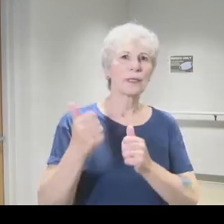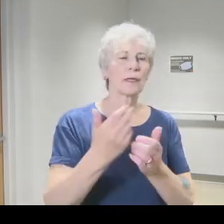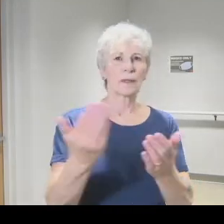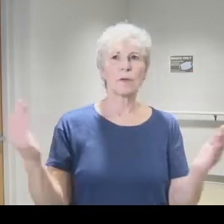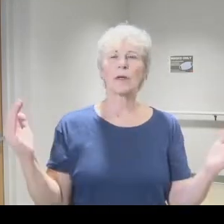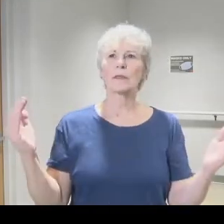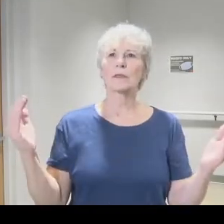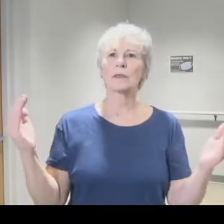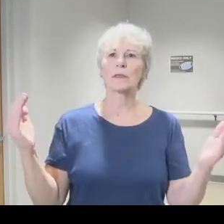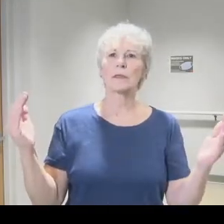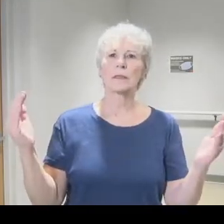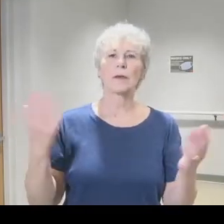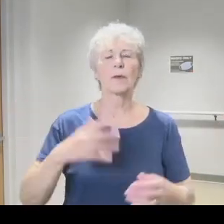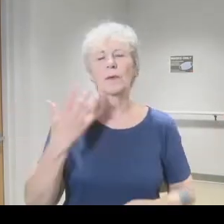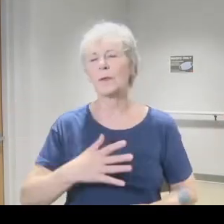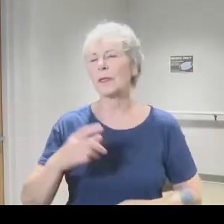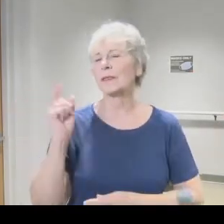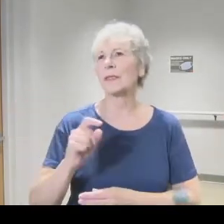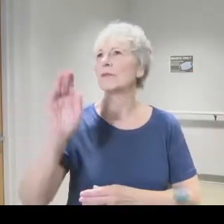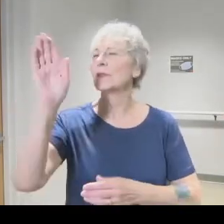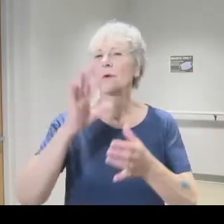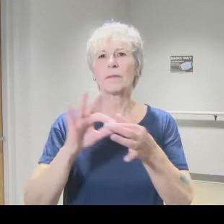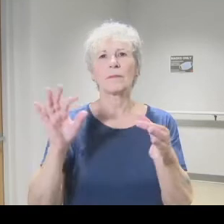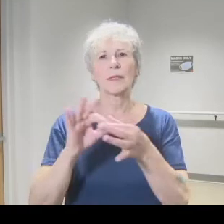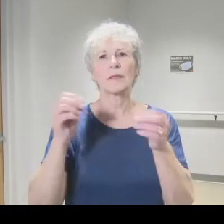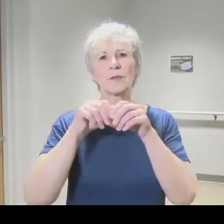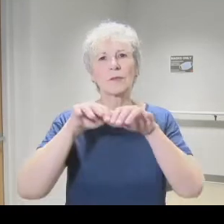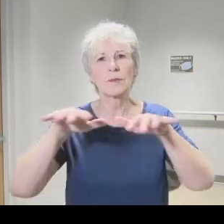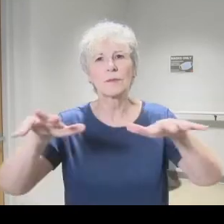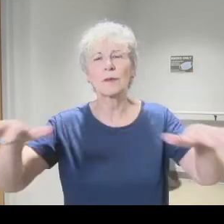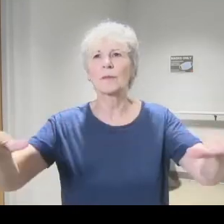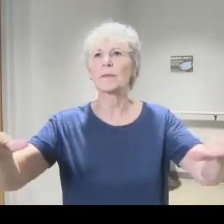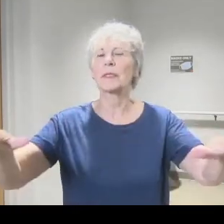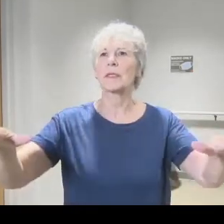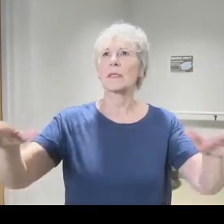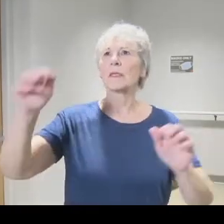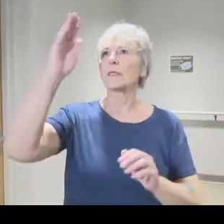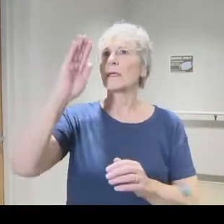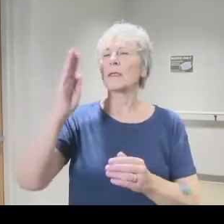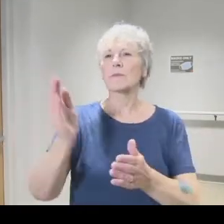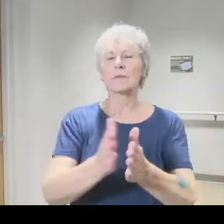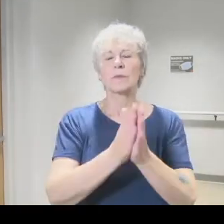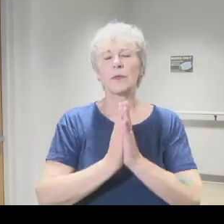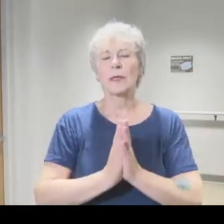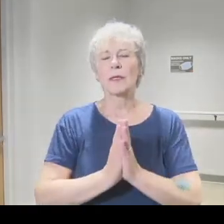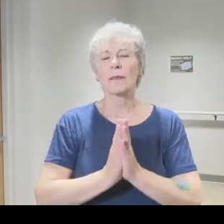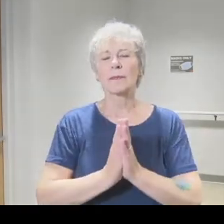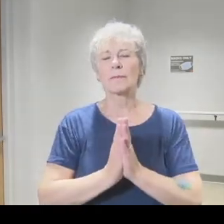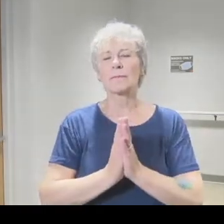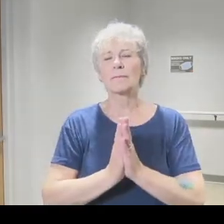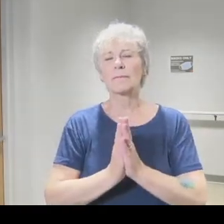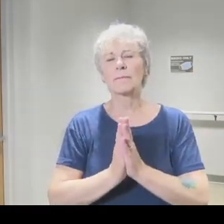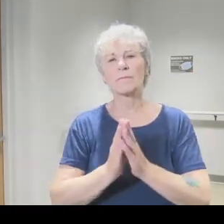walls, there's such a need for your message to go out. God, we just pray that you make a call